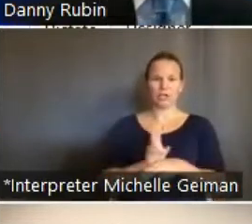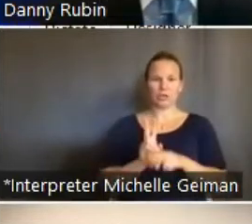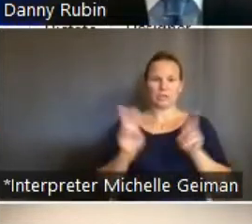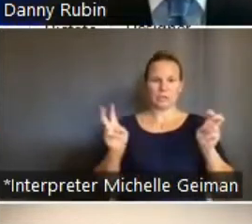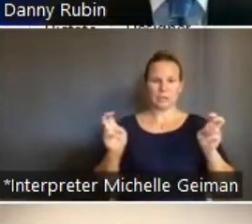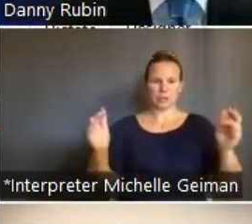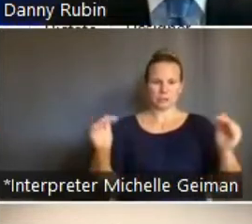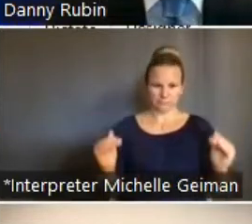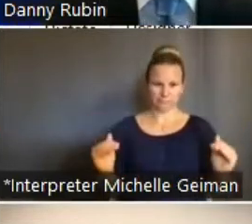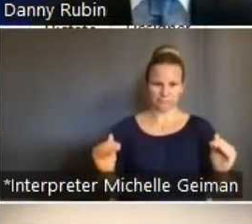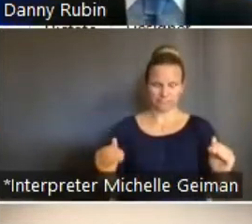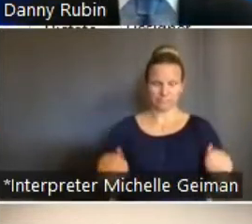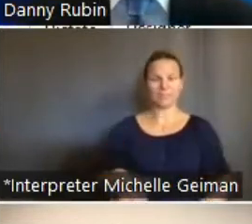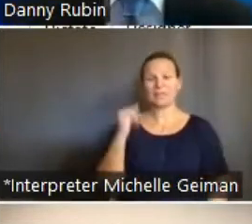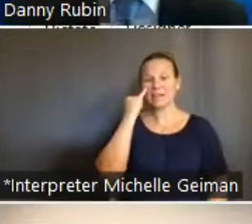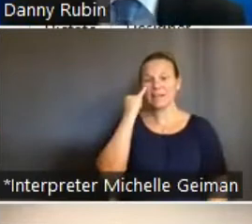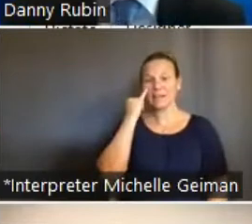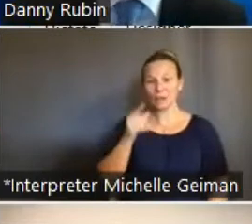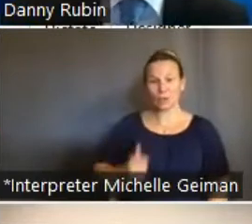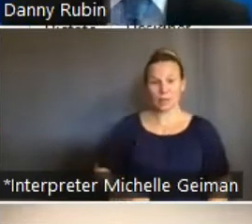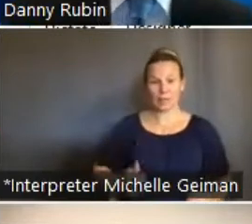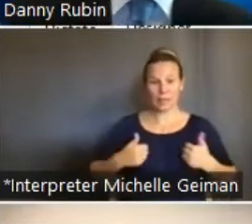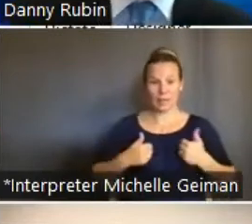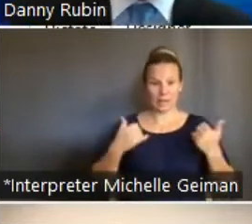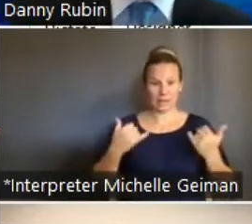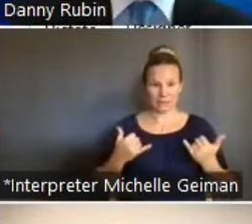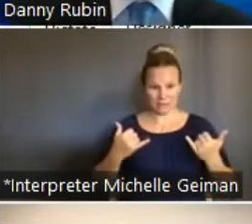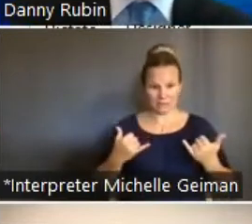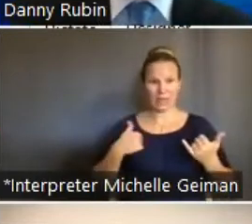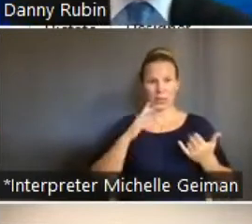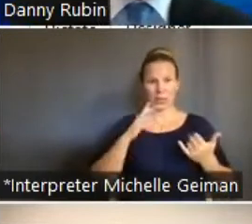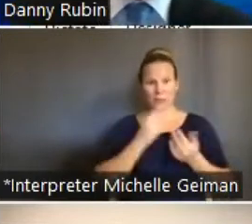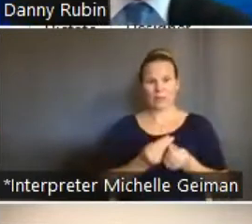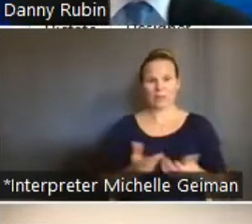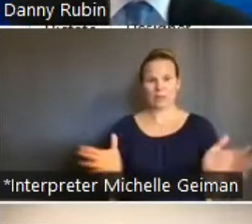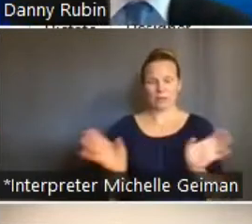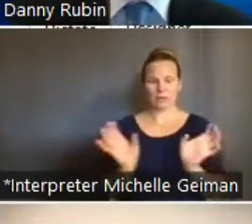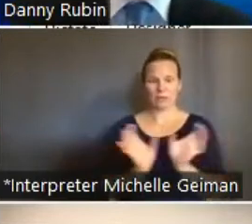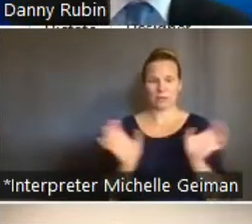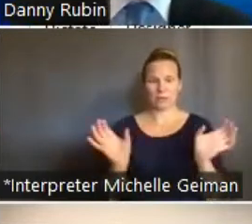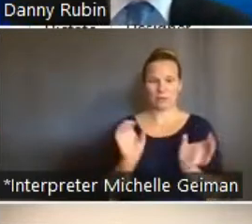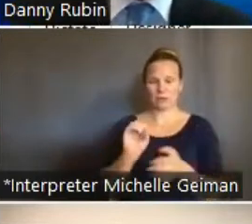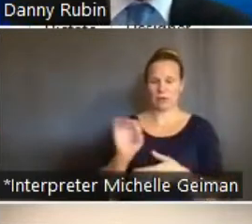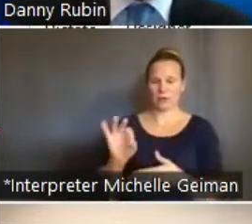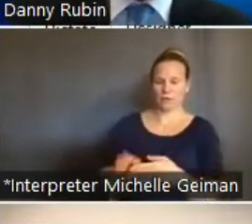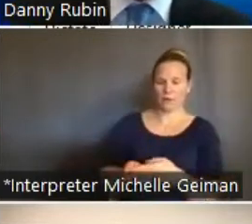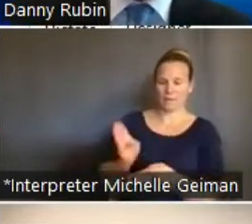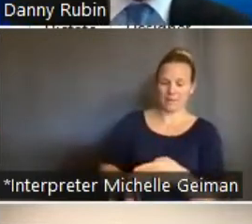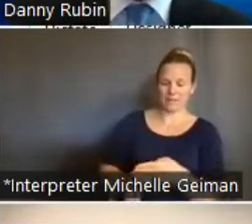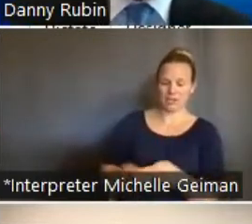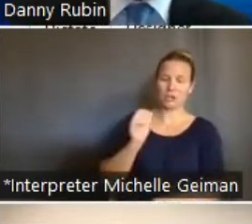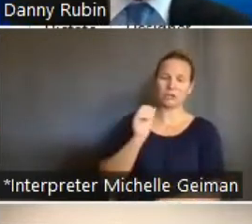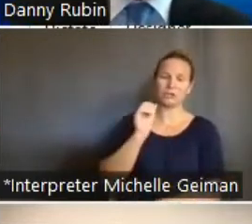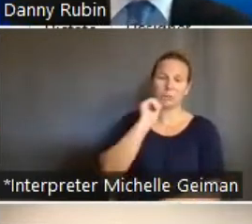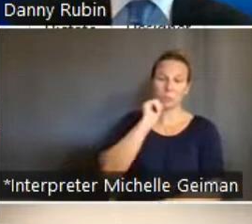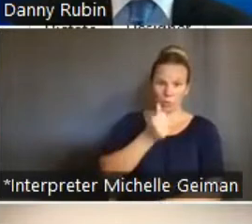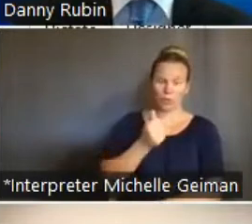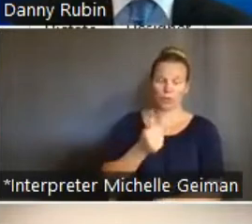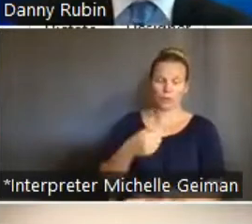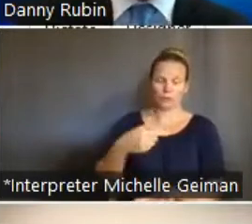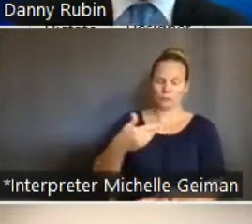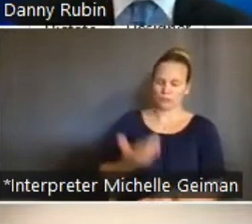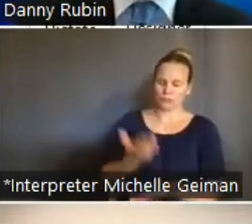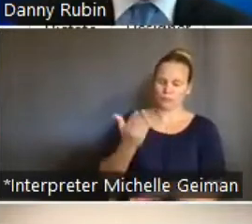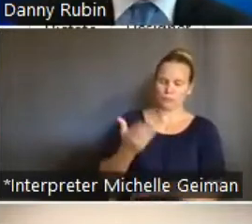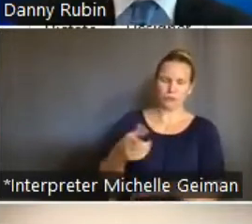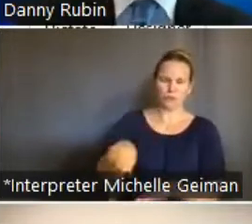finally, everyone with us live today will get a certificate of completion tomorrow showing that you were here. Okay, so you're going